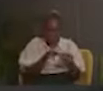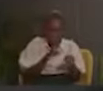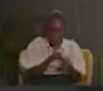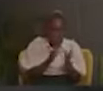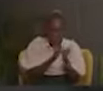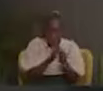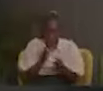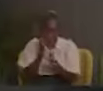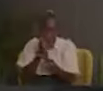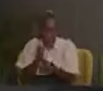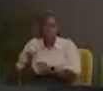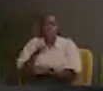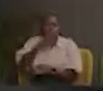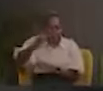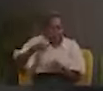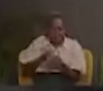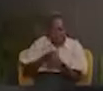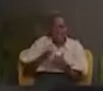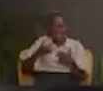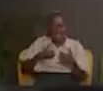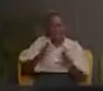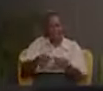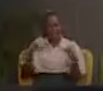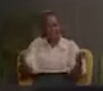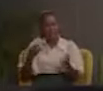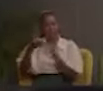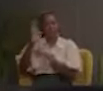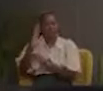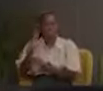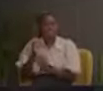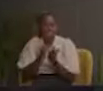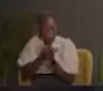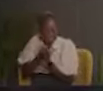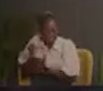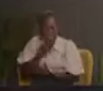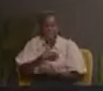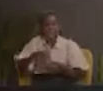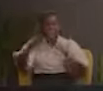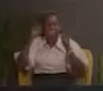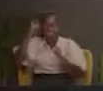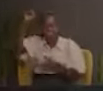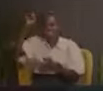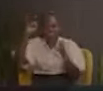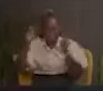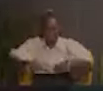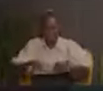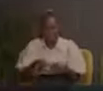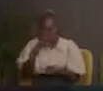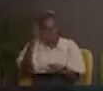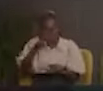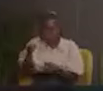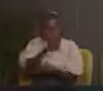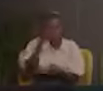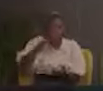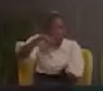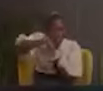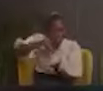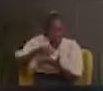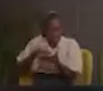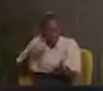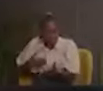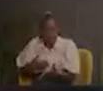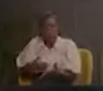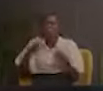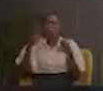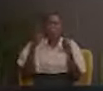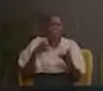a revelation of God's integrity and God's ability, because you will stand before many Red Seas, you will stand before